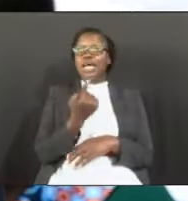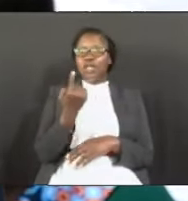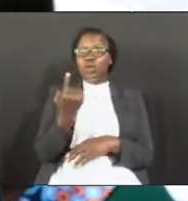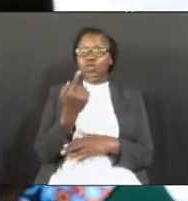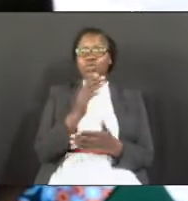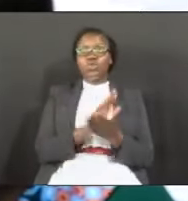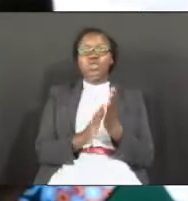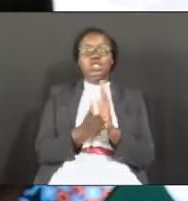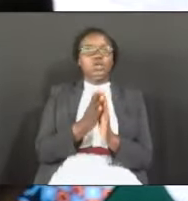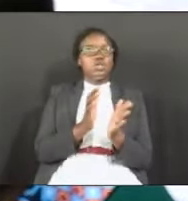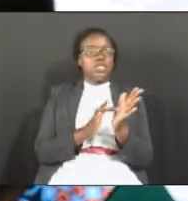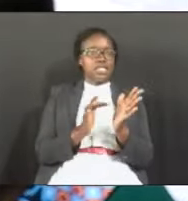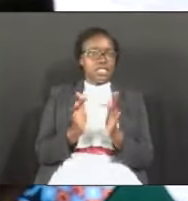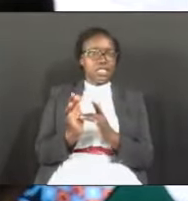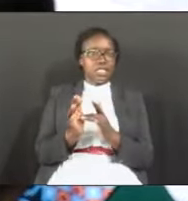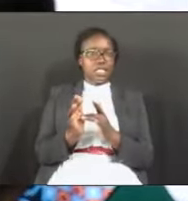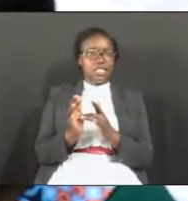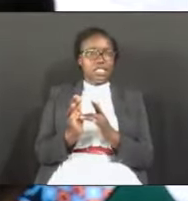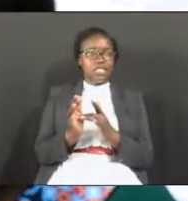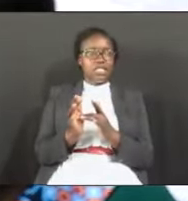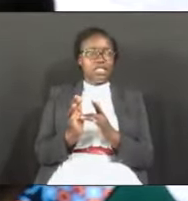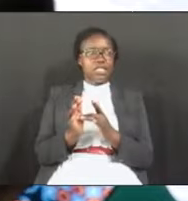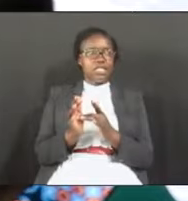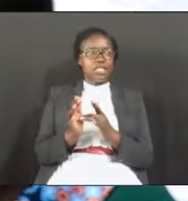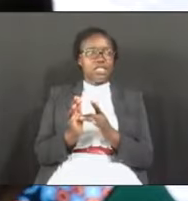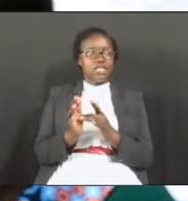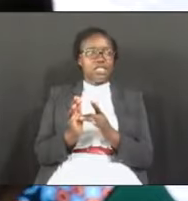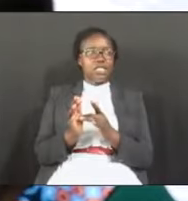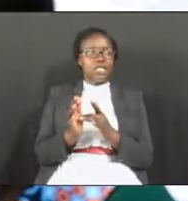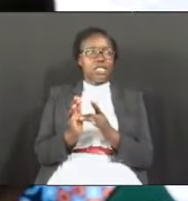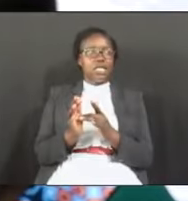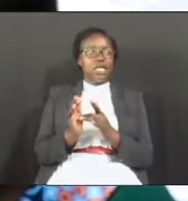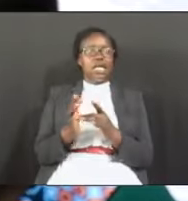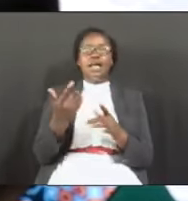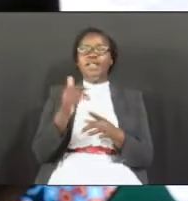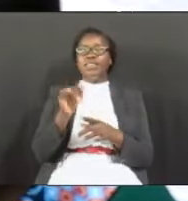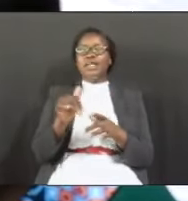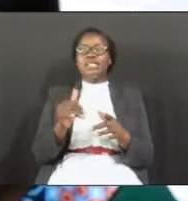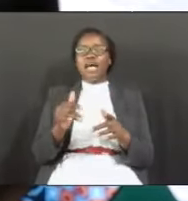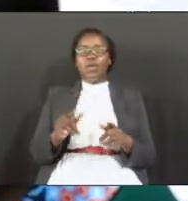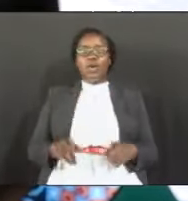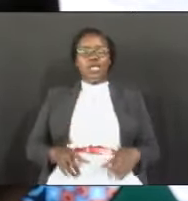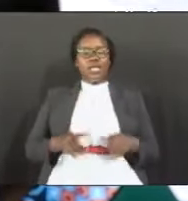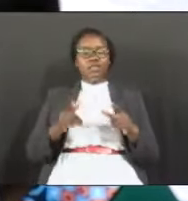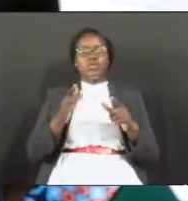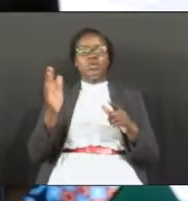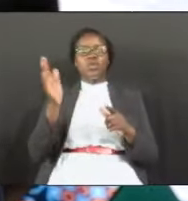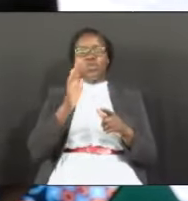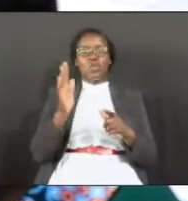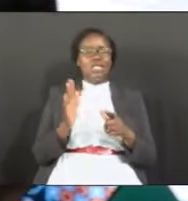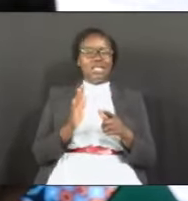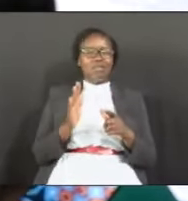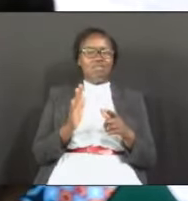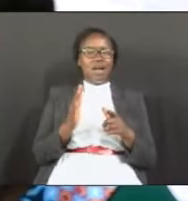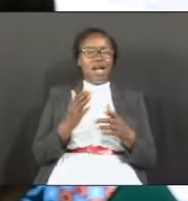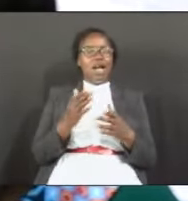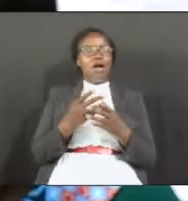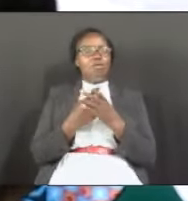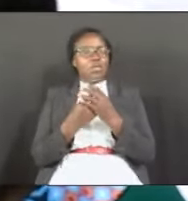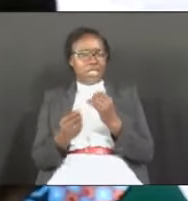Jesus. Lord, help us that our eyes may open and see